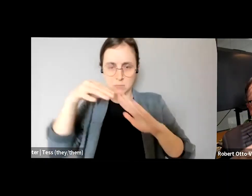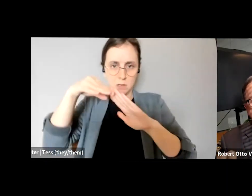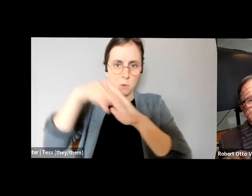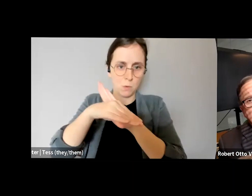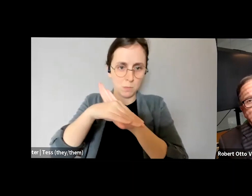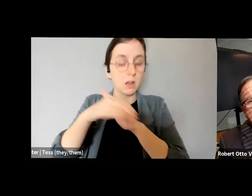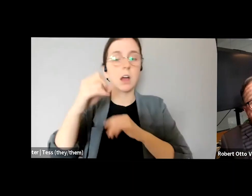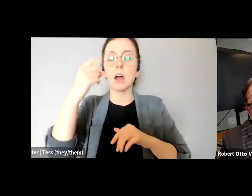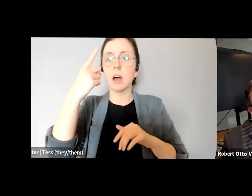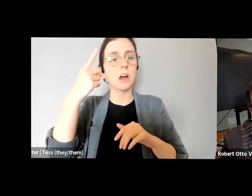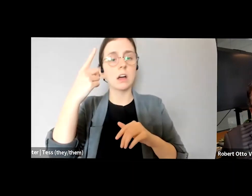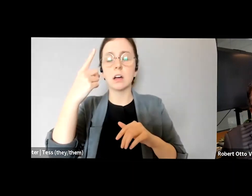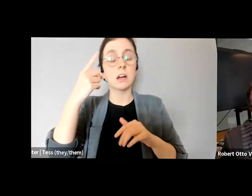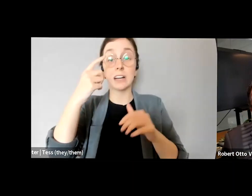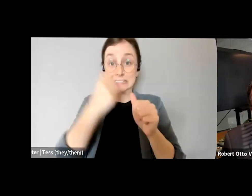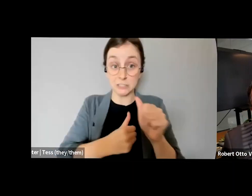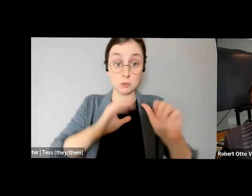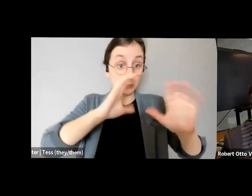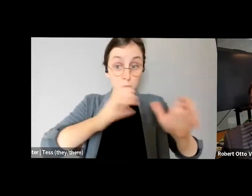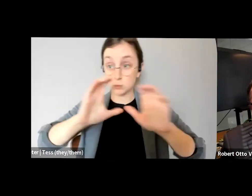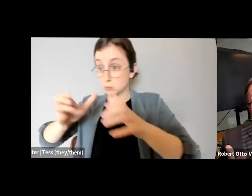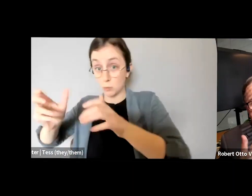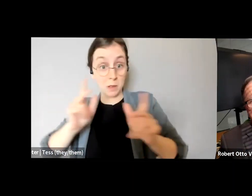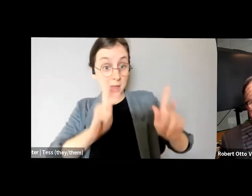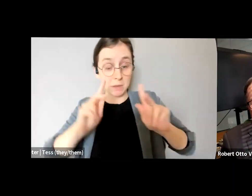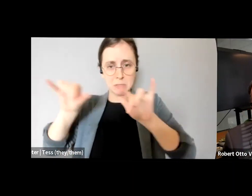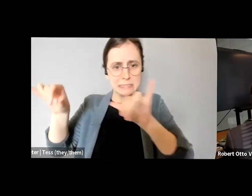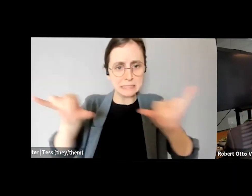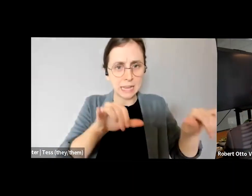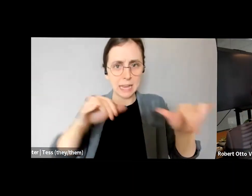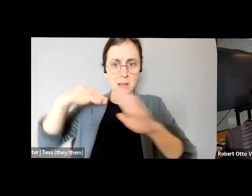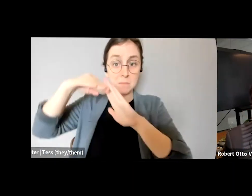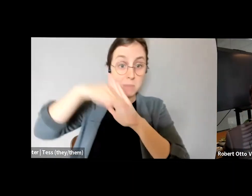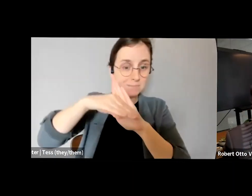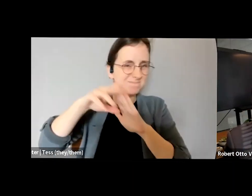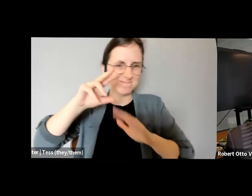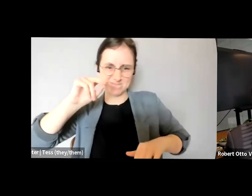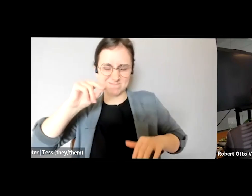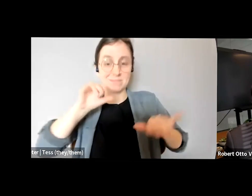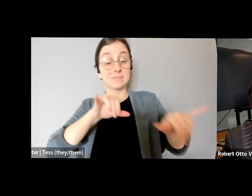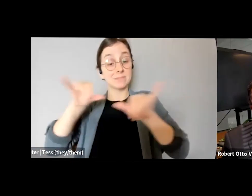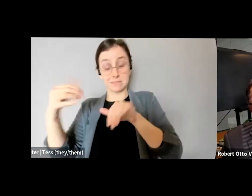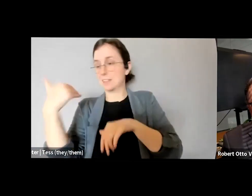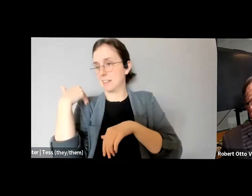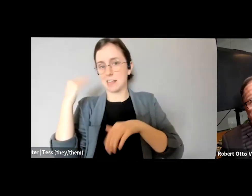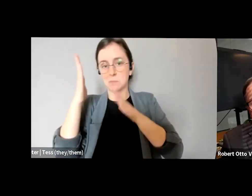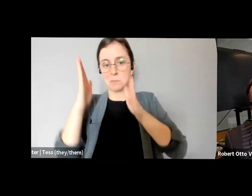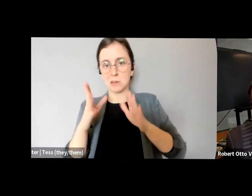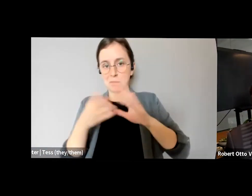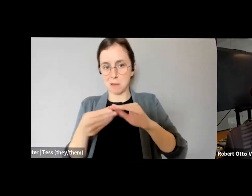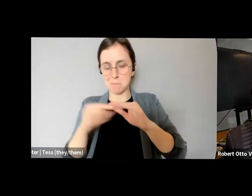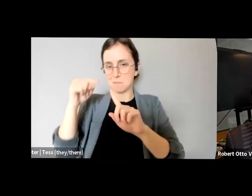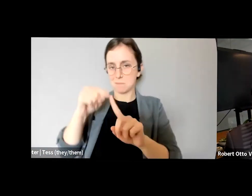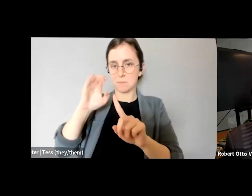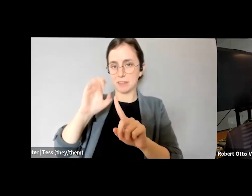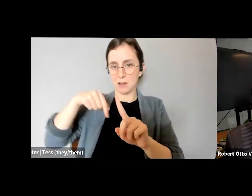not equal across all populations. Just like equity, as our last speaker mentioned, has got to be at the forefront of